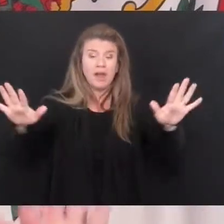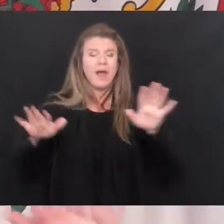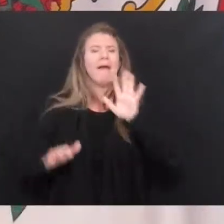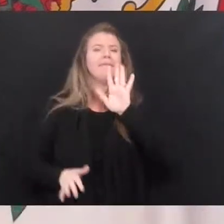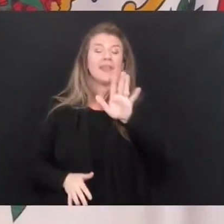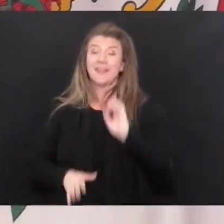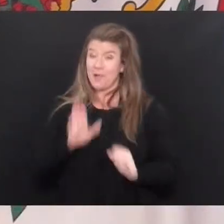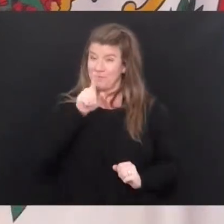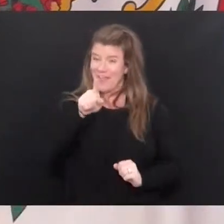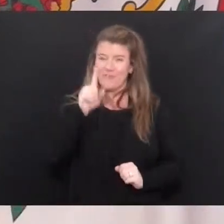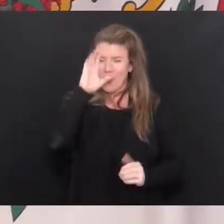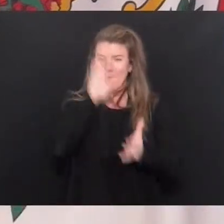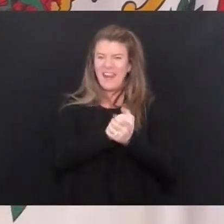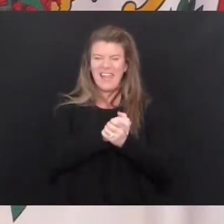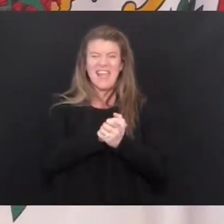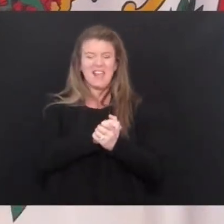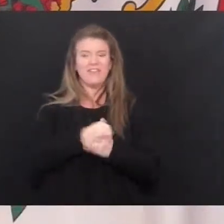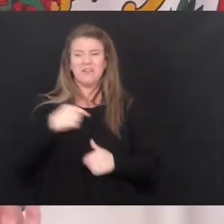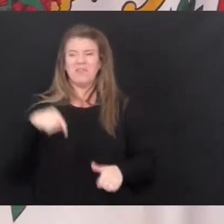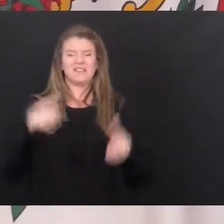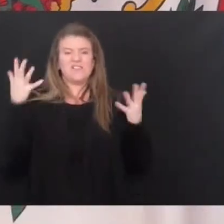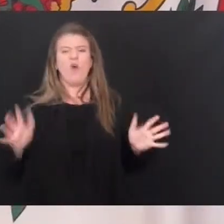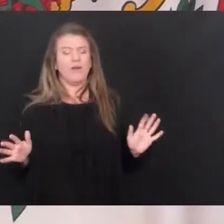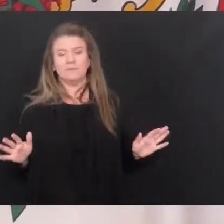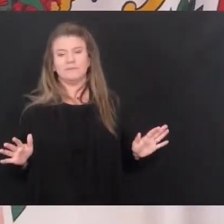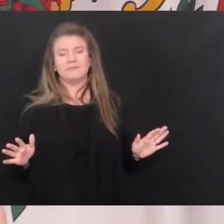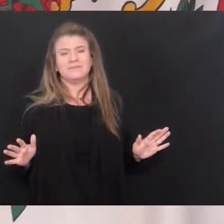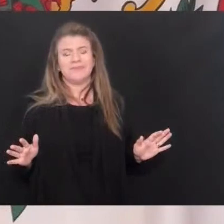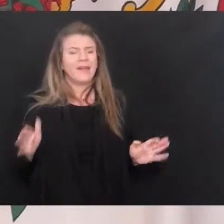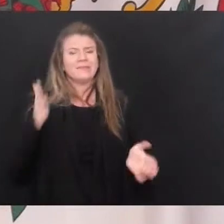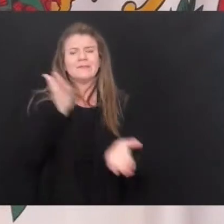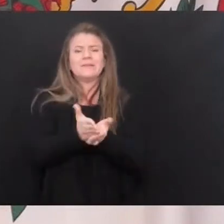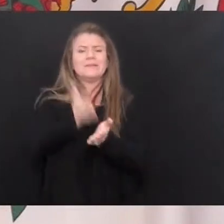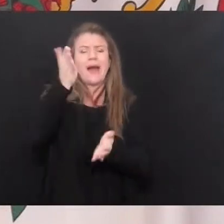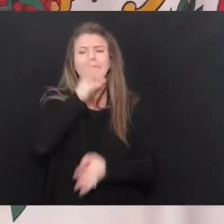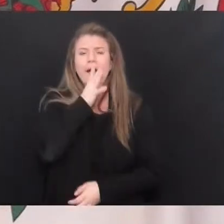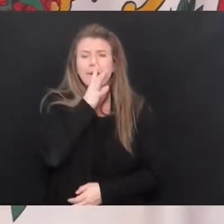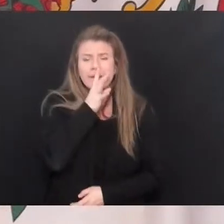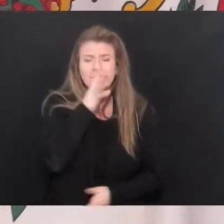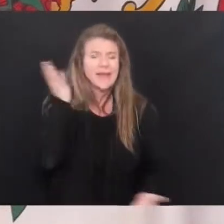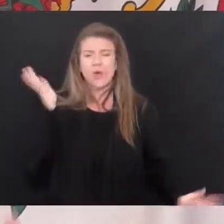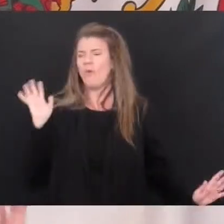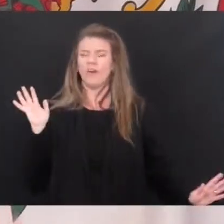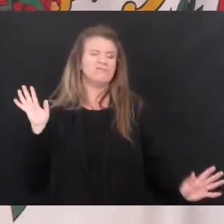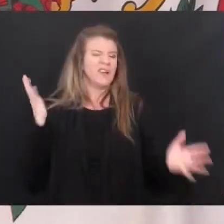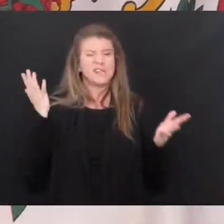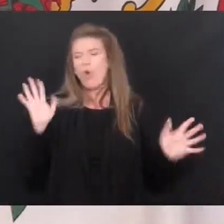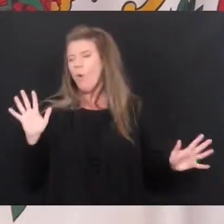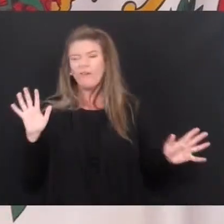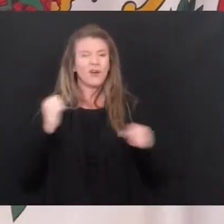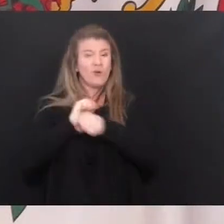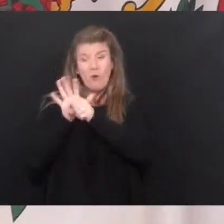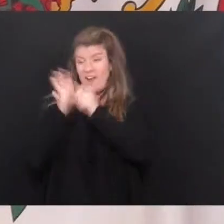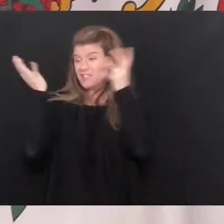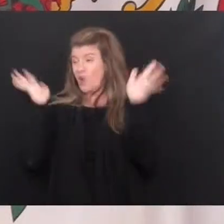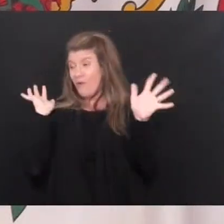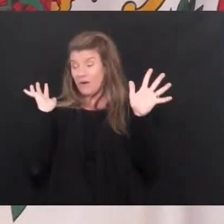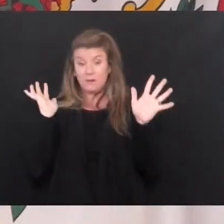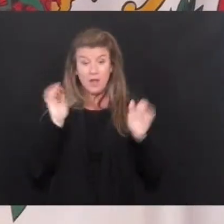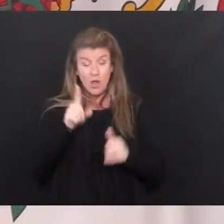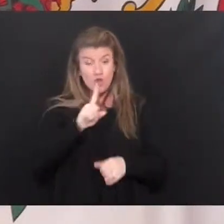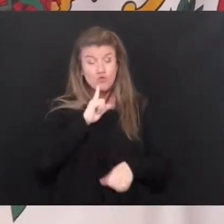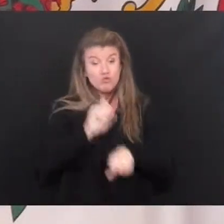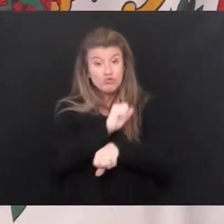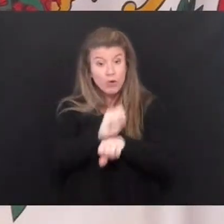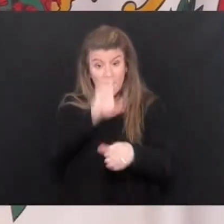oh, this thing's over, I mean, Justice, just be quiet, this thing's over and everything, and you believe that, you